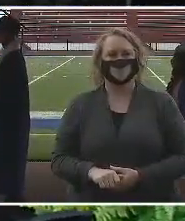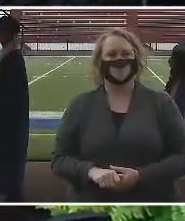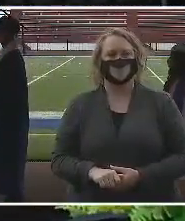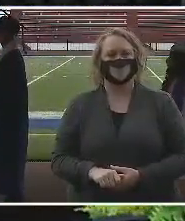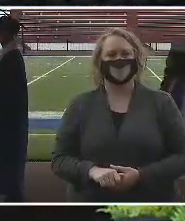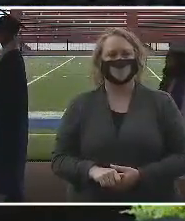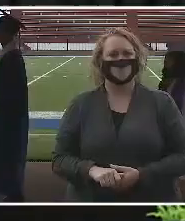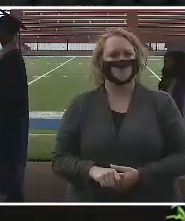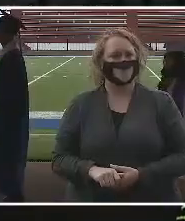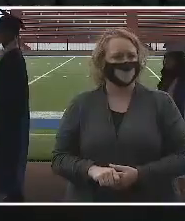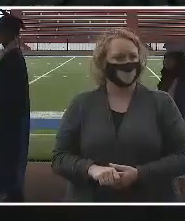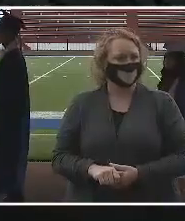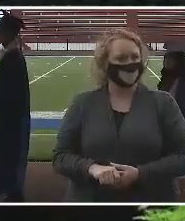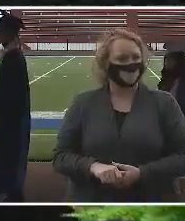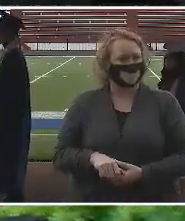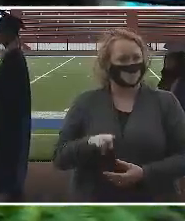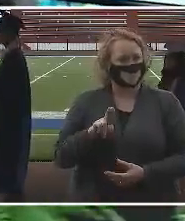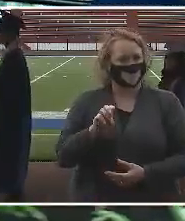Hugo Montoya.